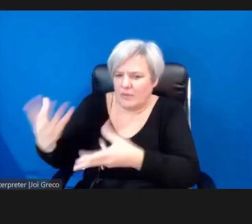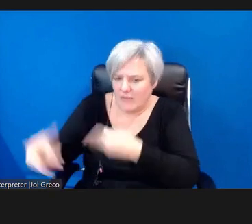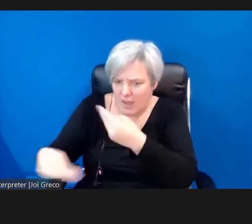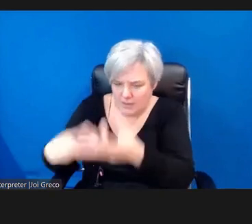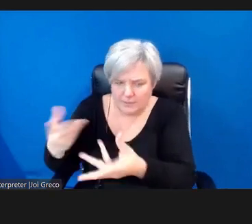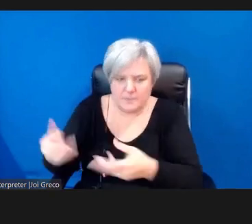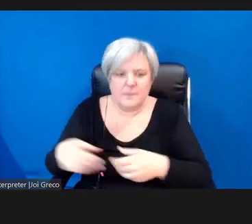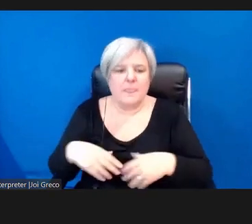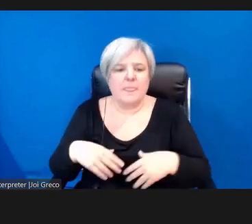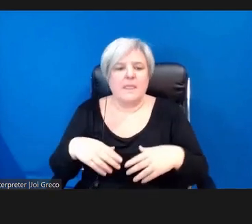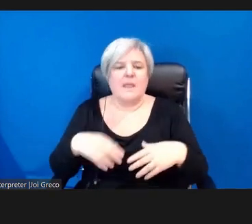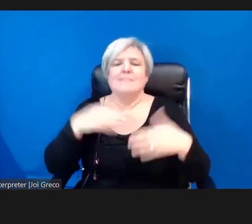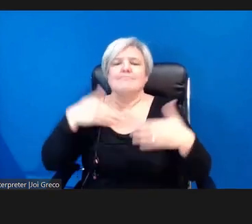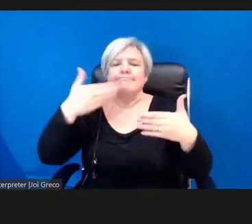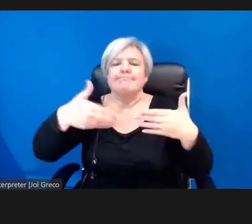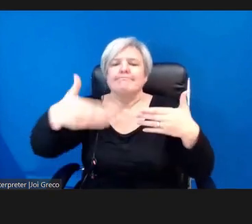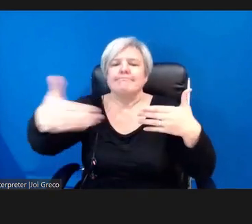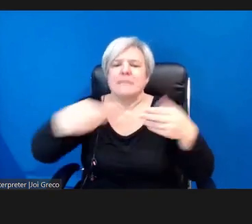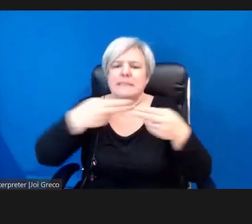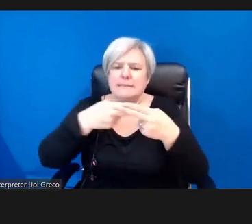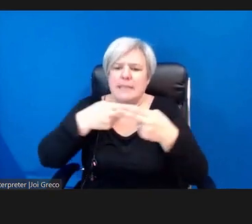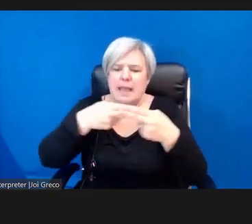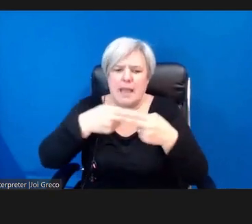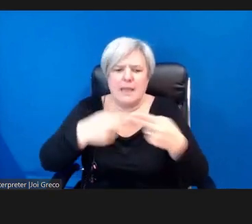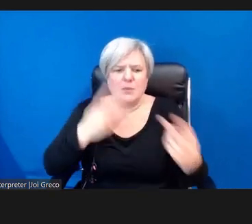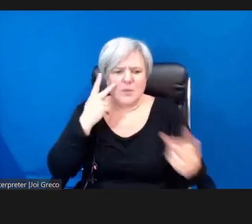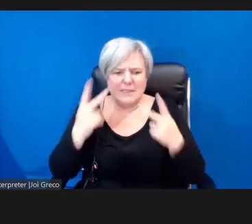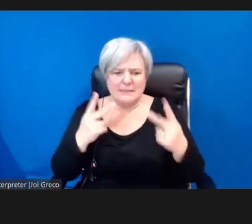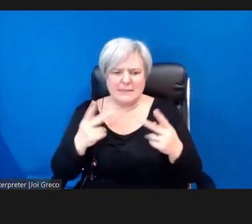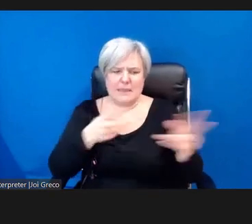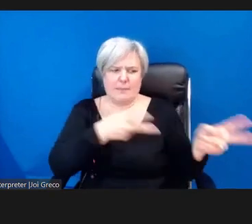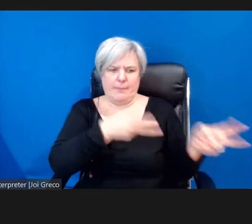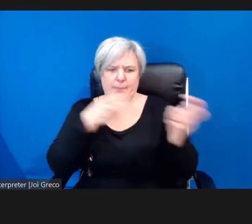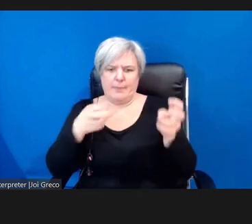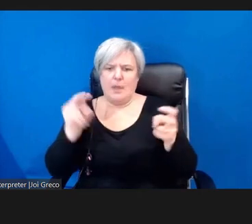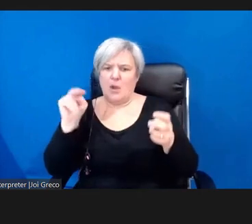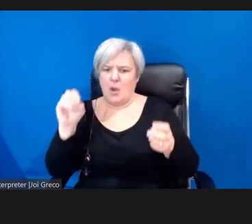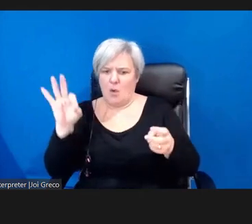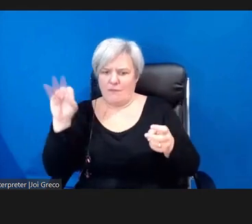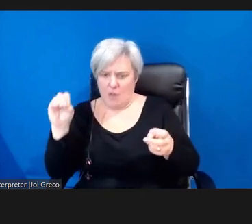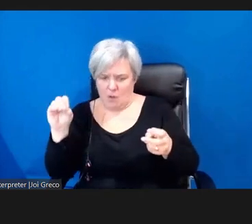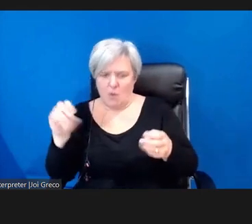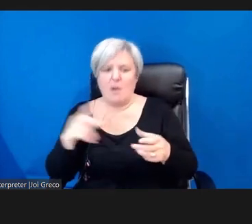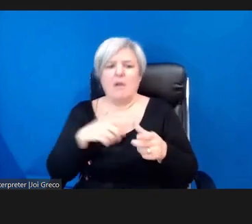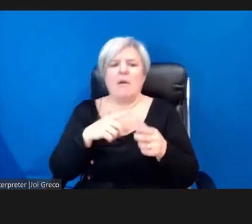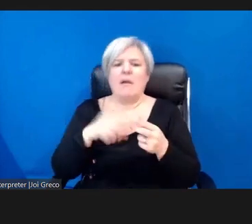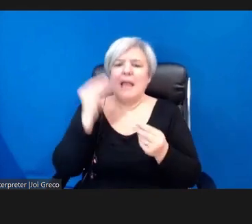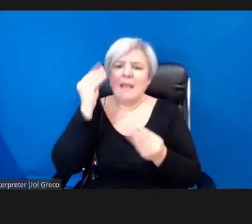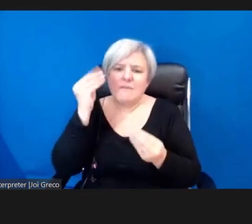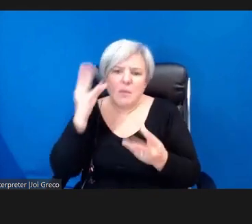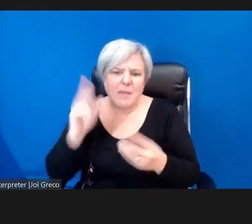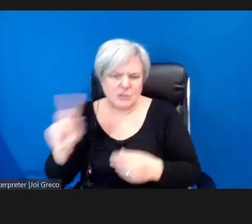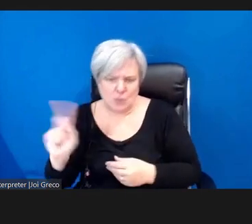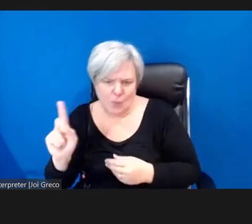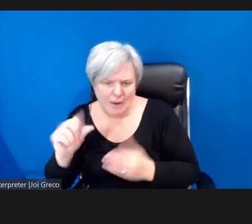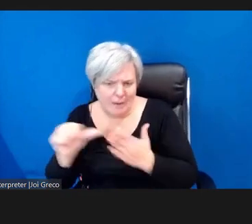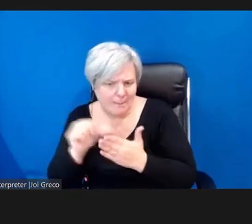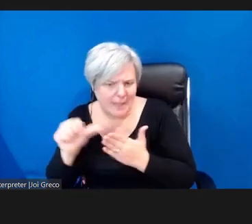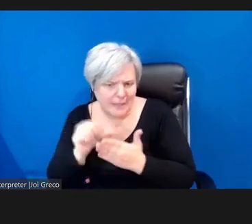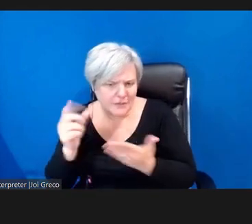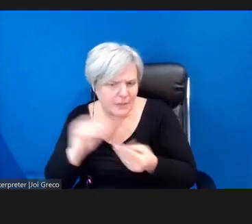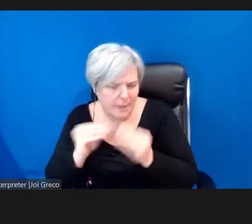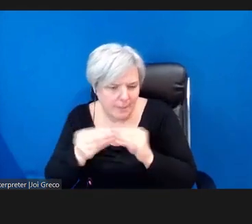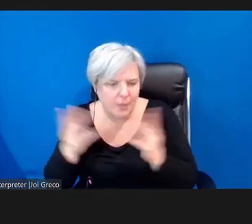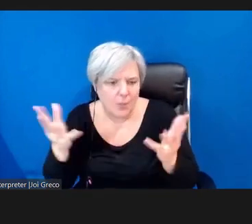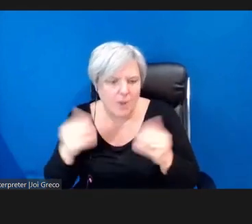following slides will show the language from the cited NOFO, the page on which the information occurs, and the key concept that your